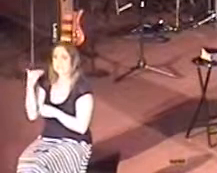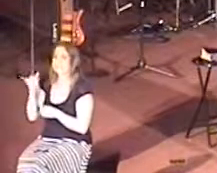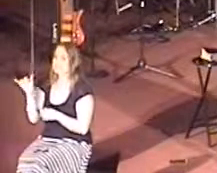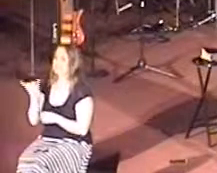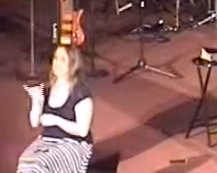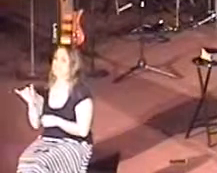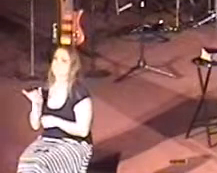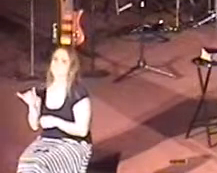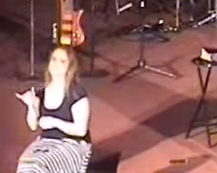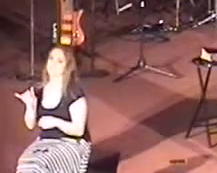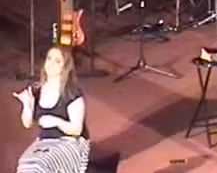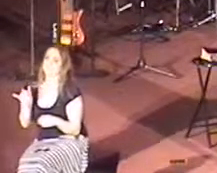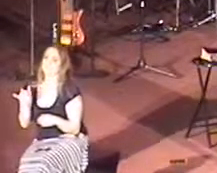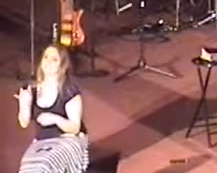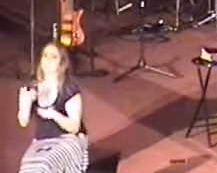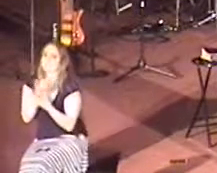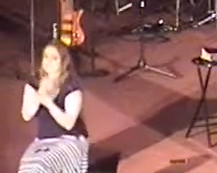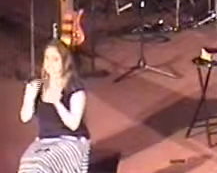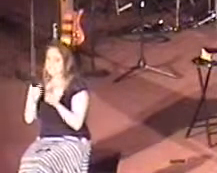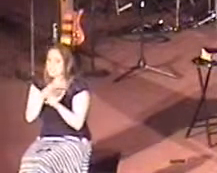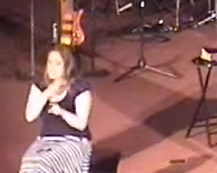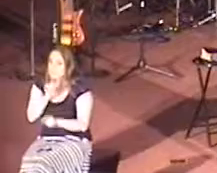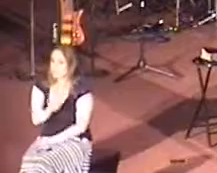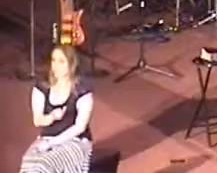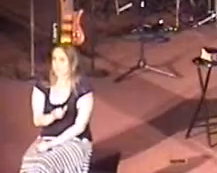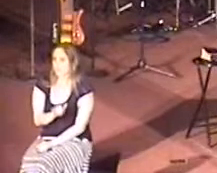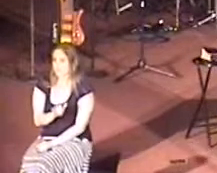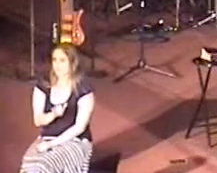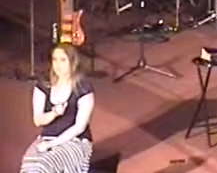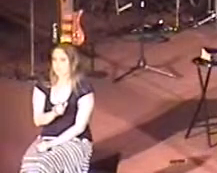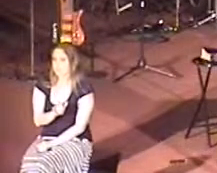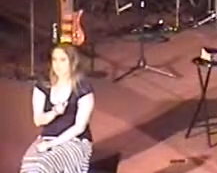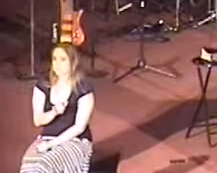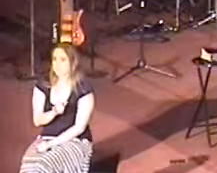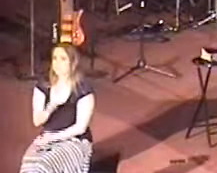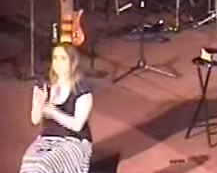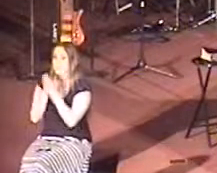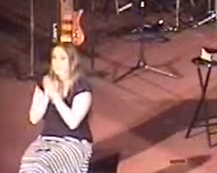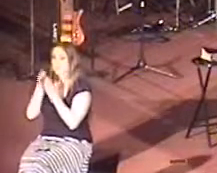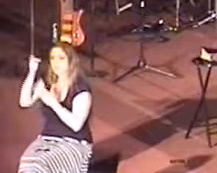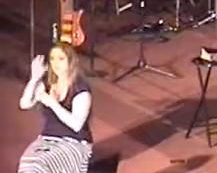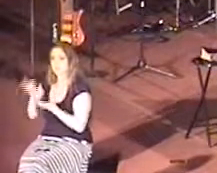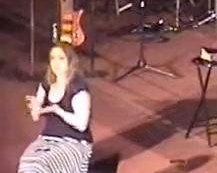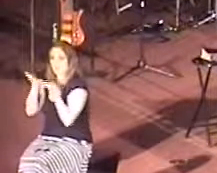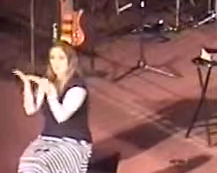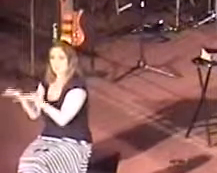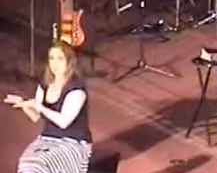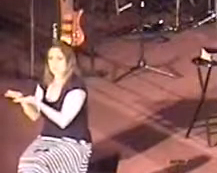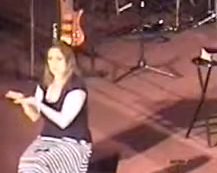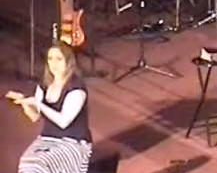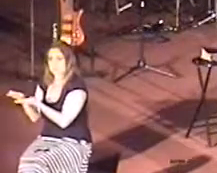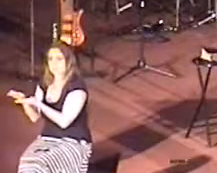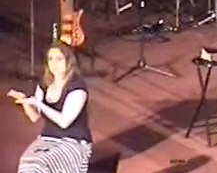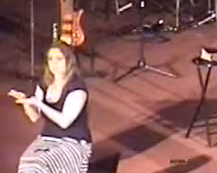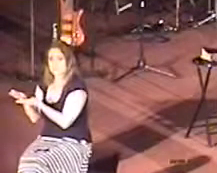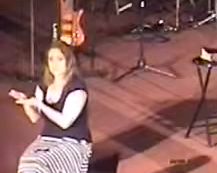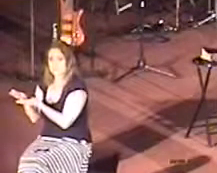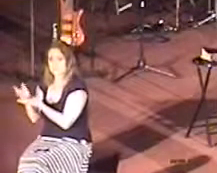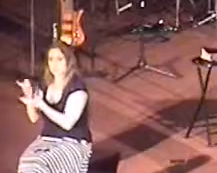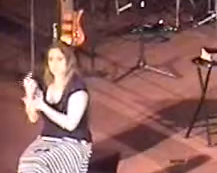And he says, be saved from it. And so as we pray for the offering, because we owe God, don't